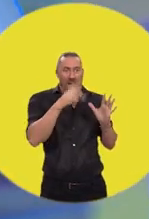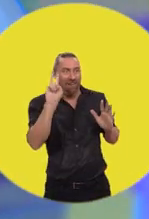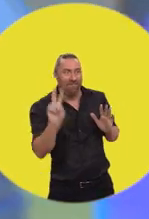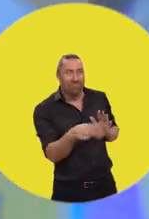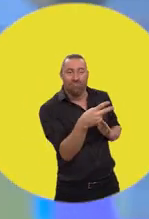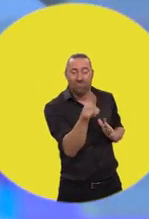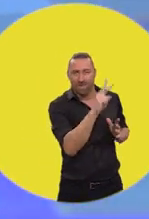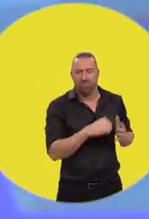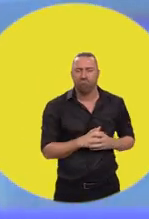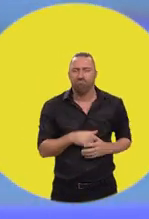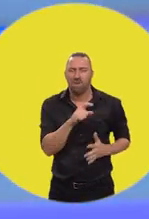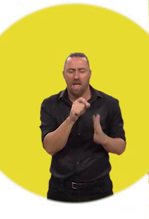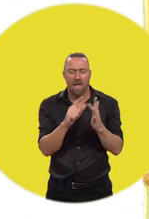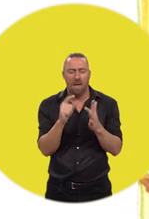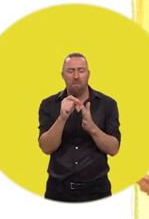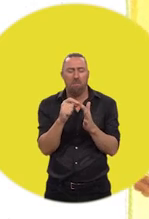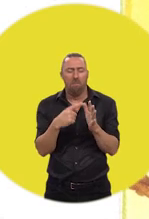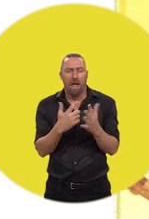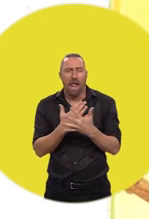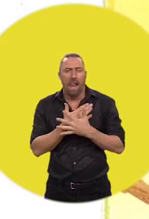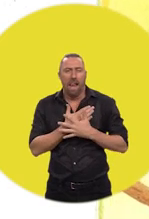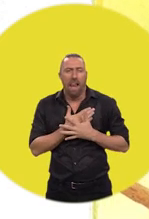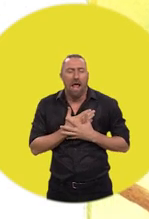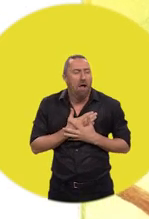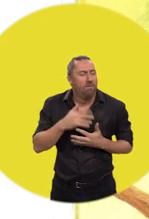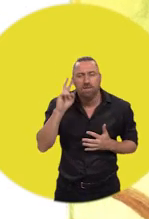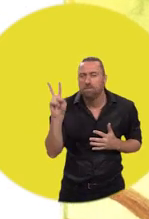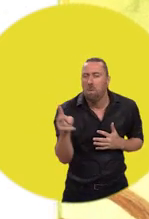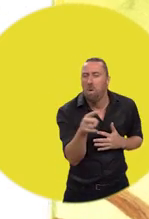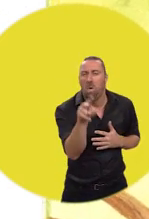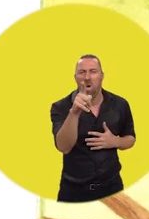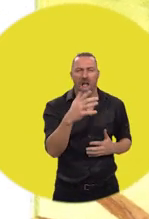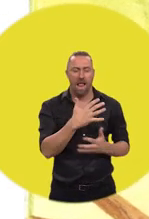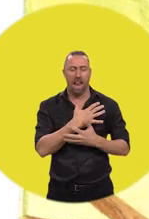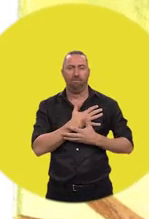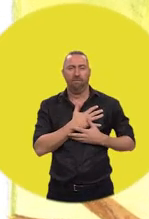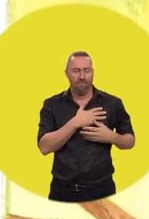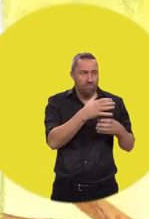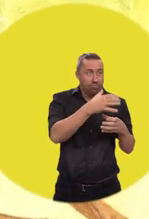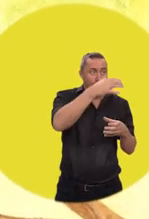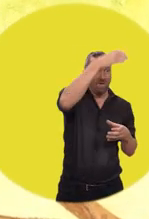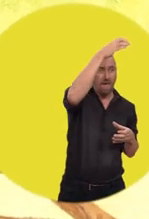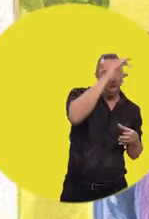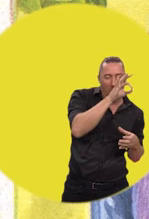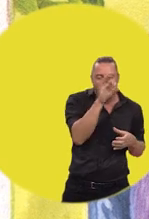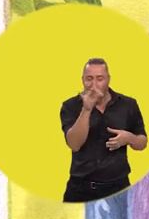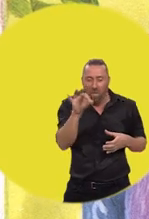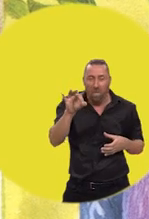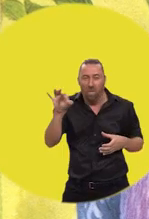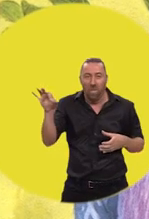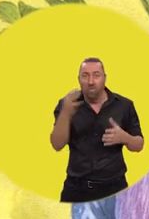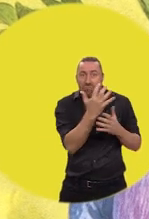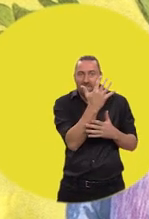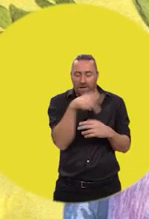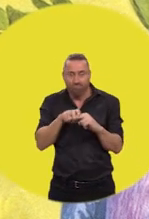Pippa loved to explore. She liked going out on a limb to exercise her wings. Percy